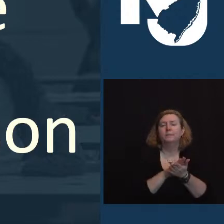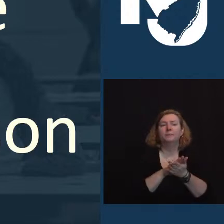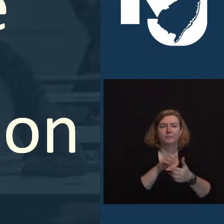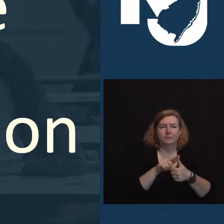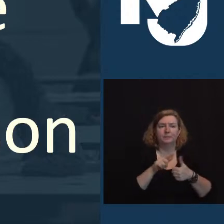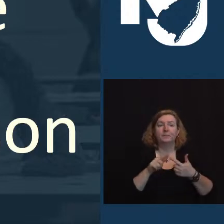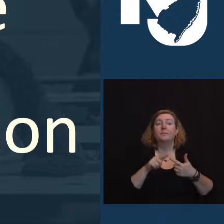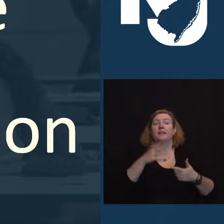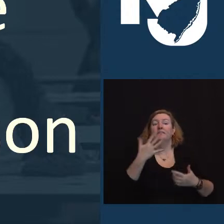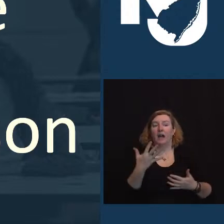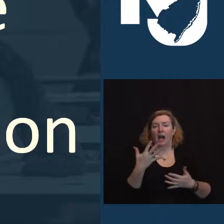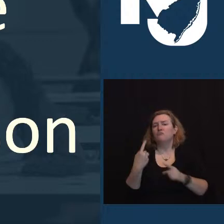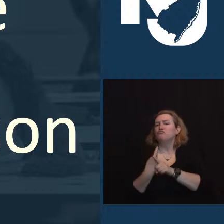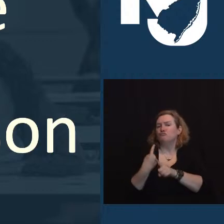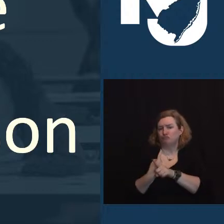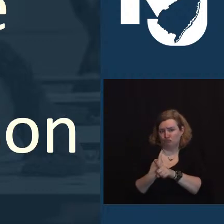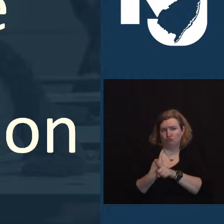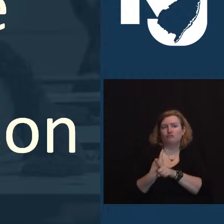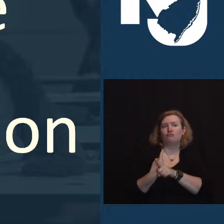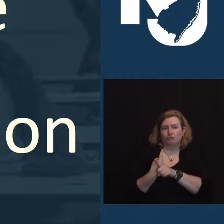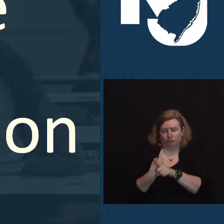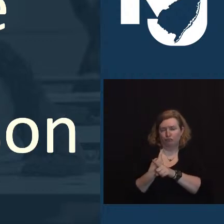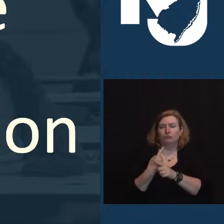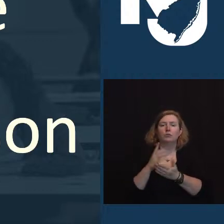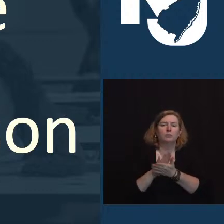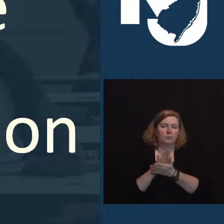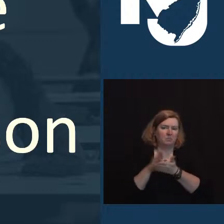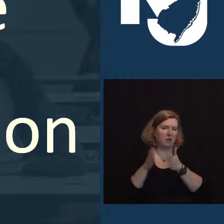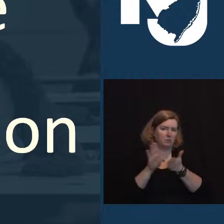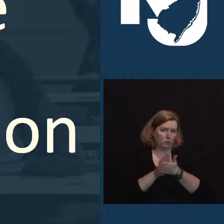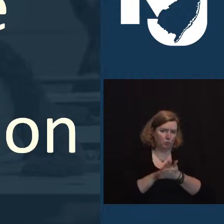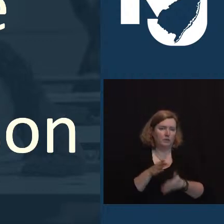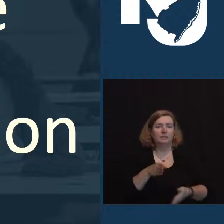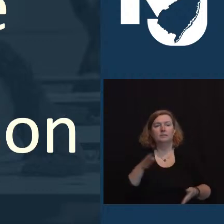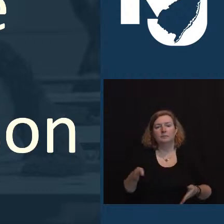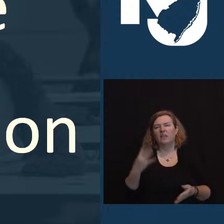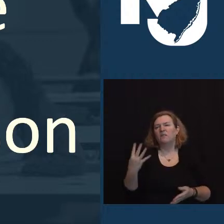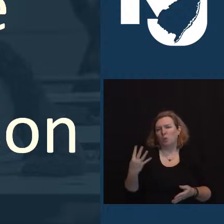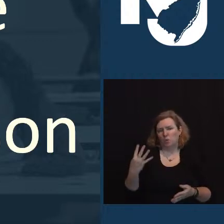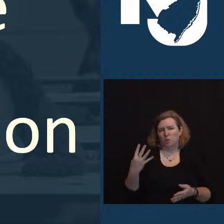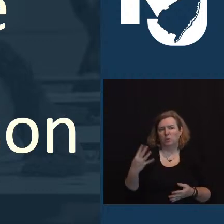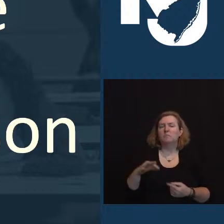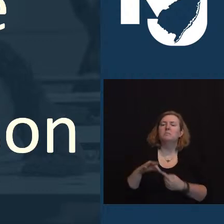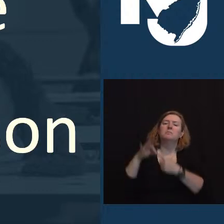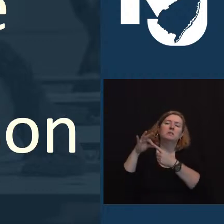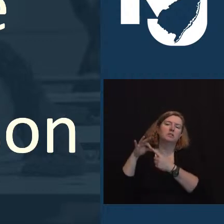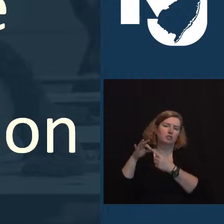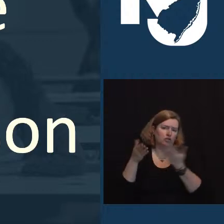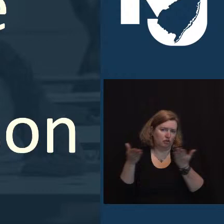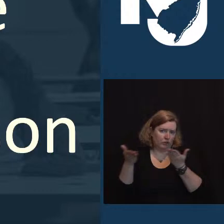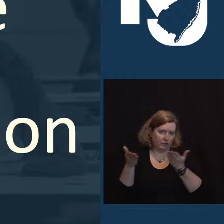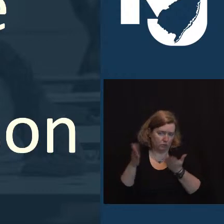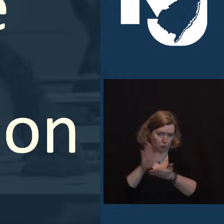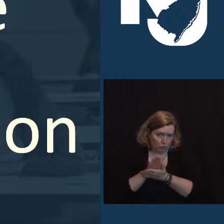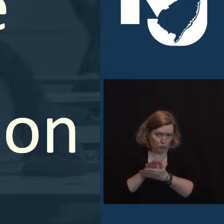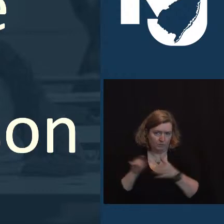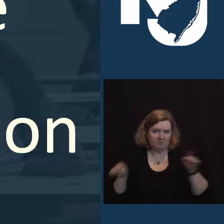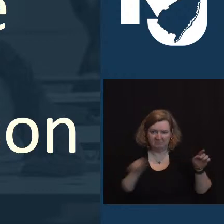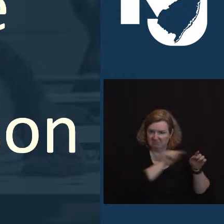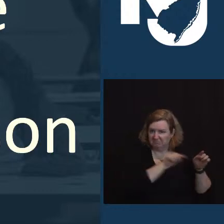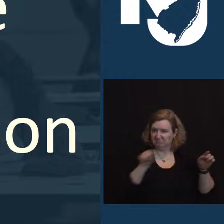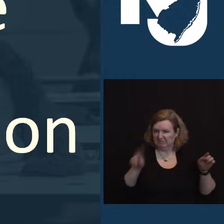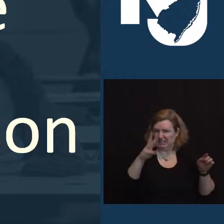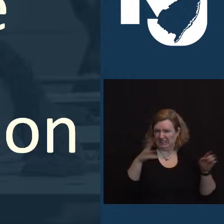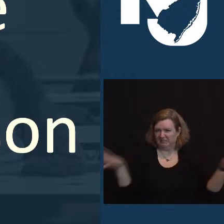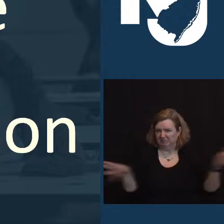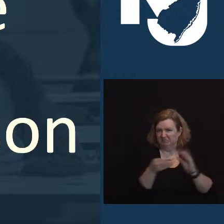regular operating public school districts. I'll come back to that in a minute. And 4 are special services schools. So again, of the